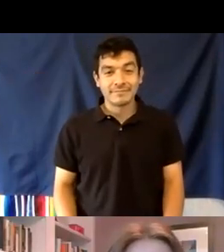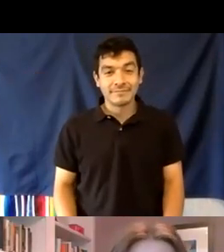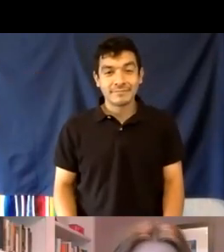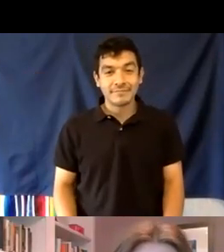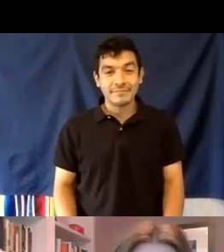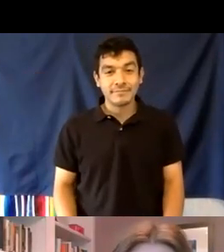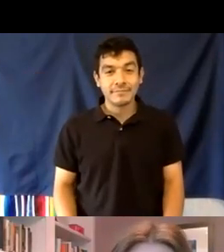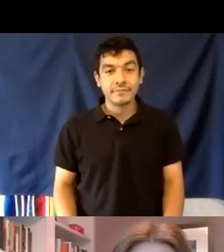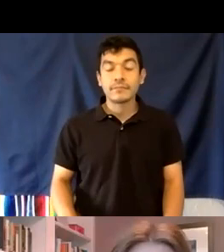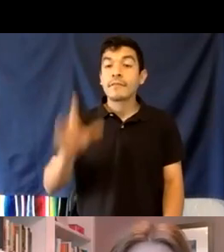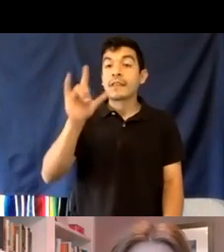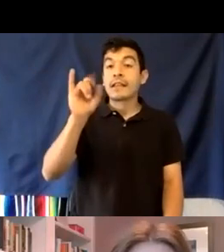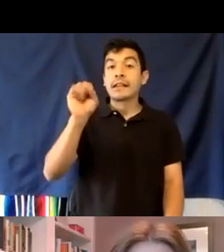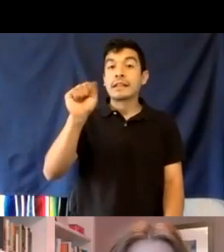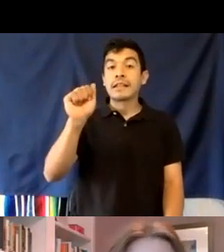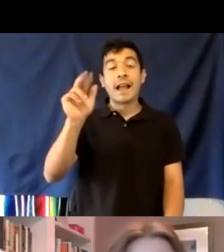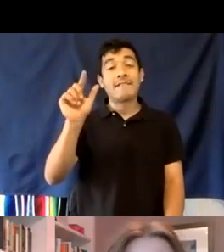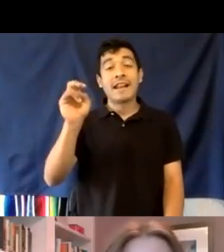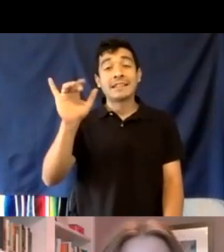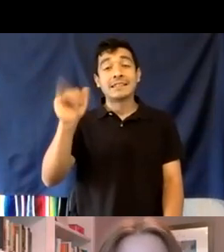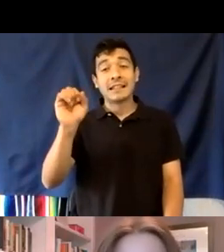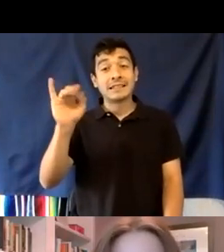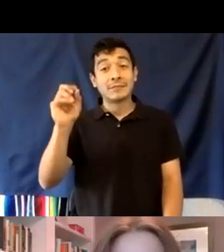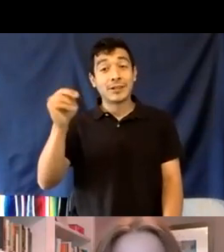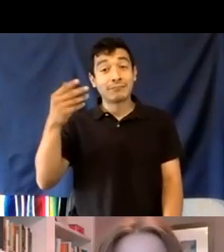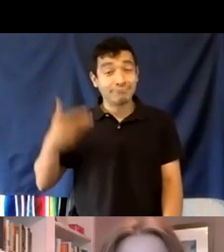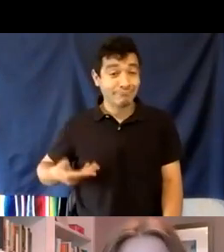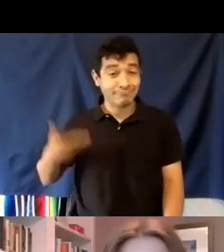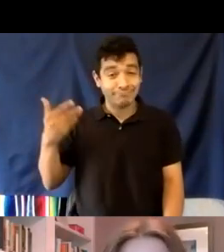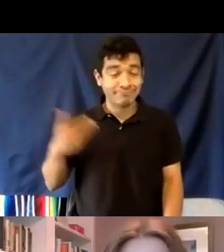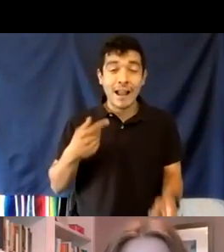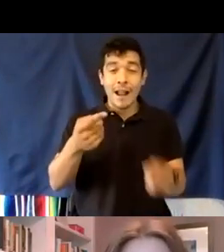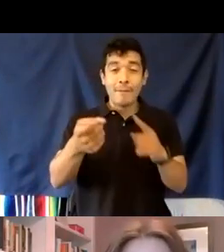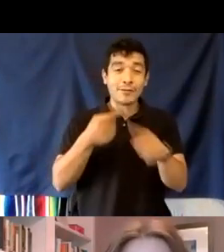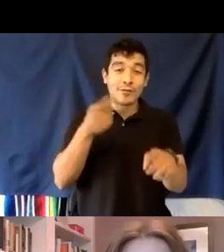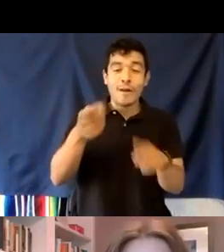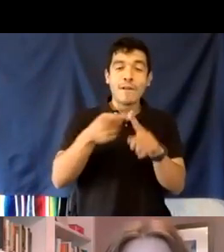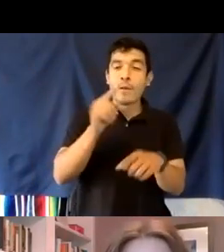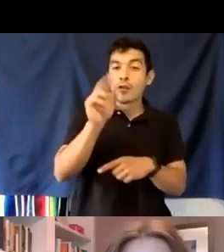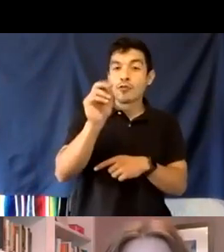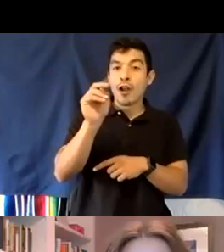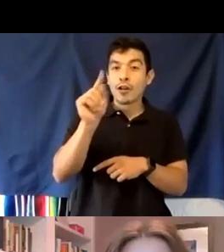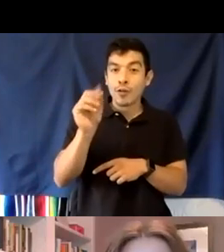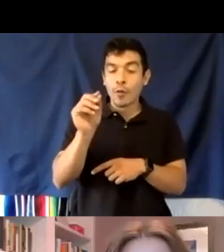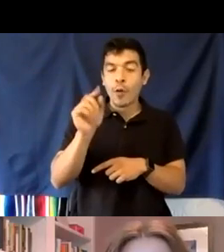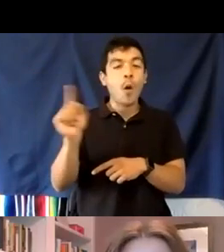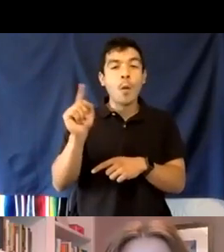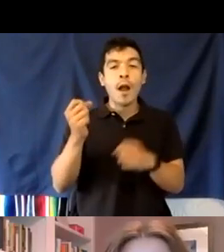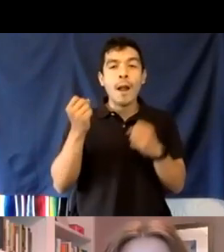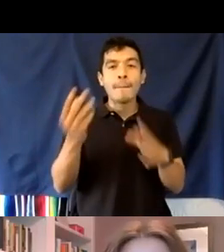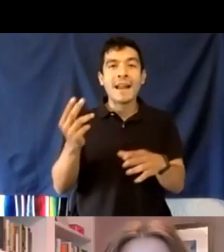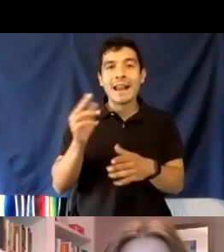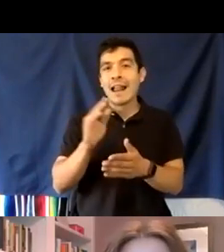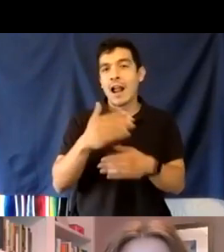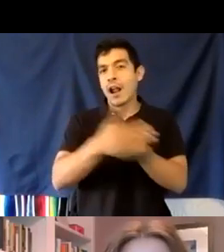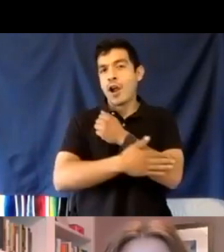Hello, everybody. I'm Lisa Valencia-Svensson, and I'm coming to you from Toronto, which is the traditional territory of many nations,